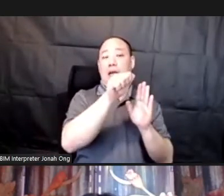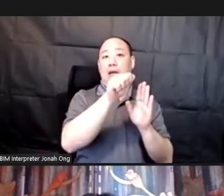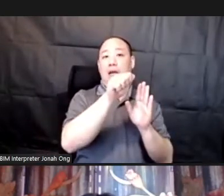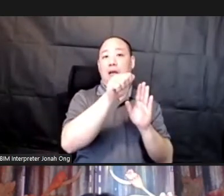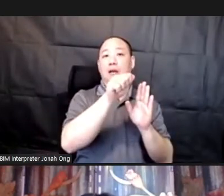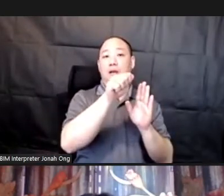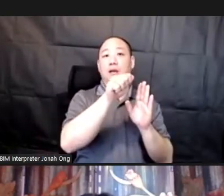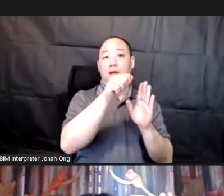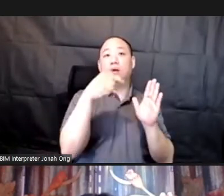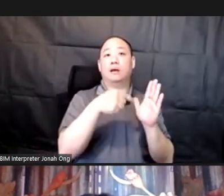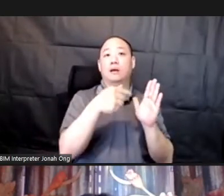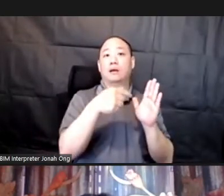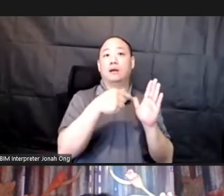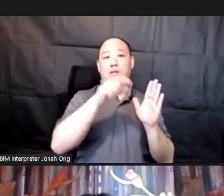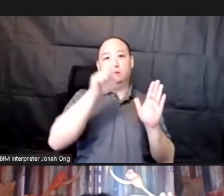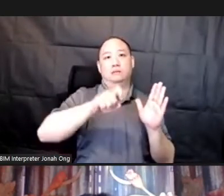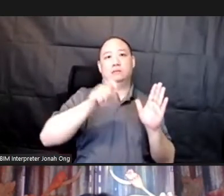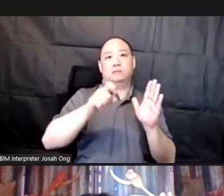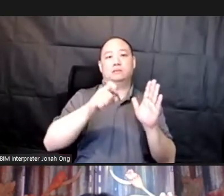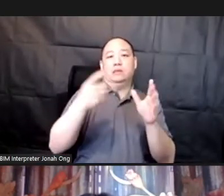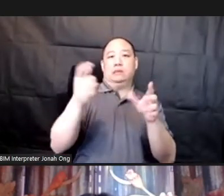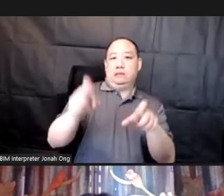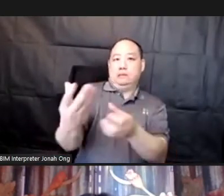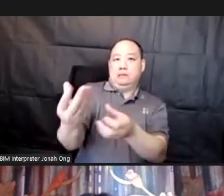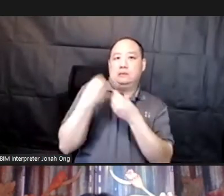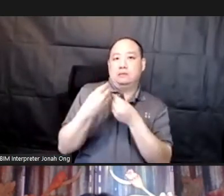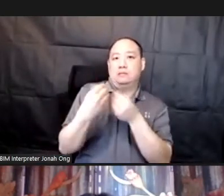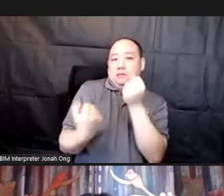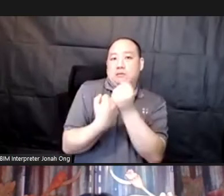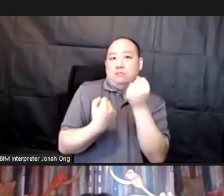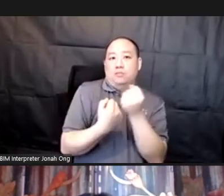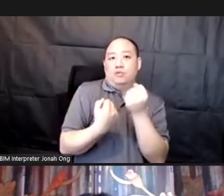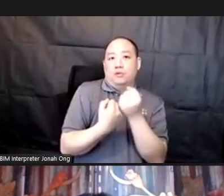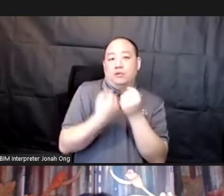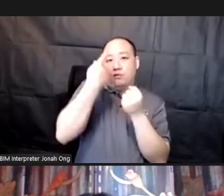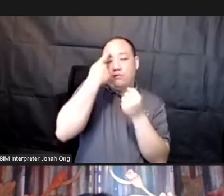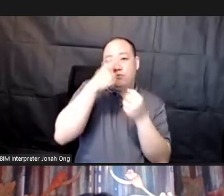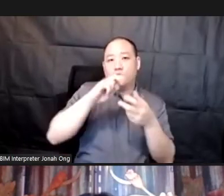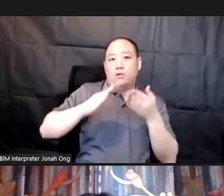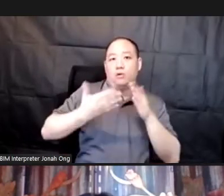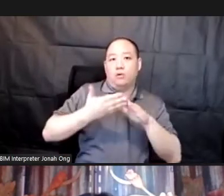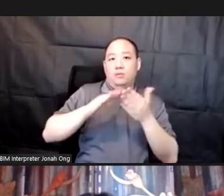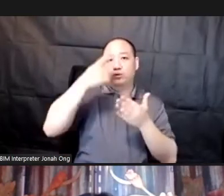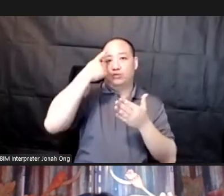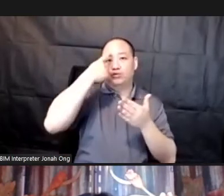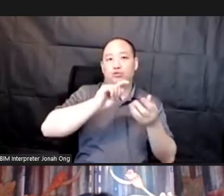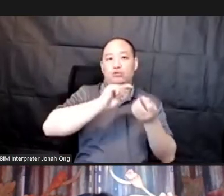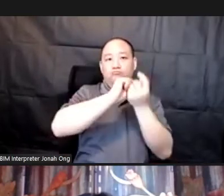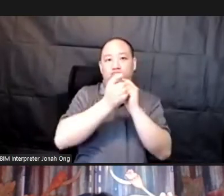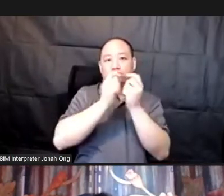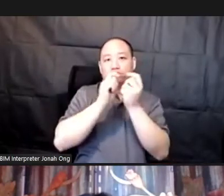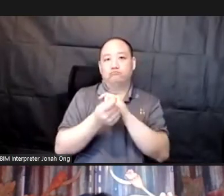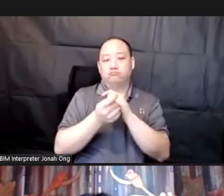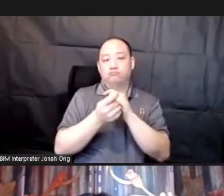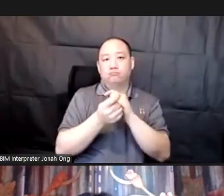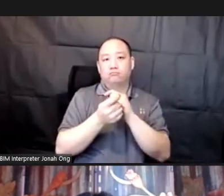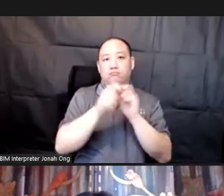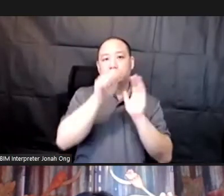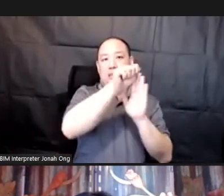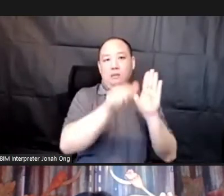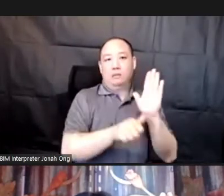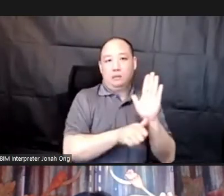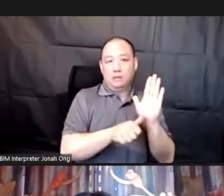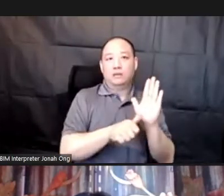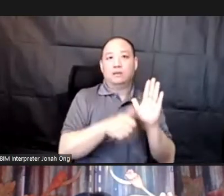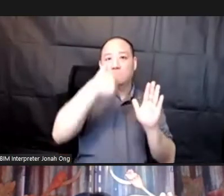We need also the supports from the community for us to amend the act, because a collective voice is more